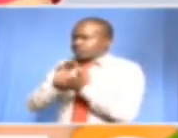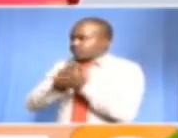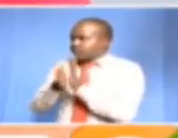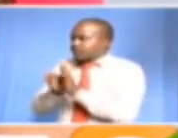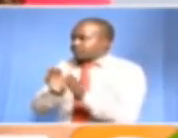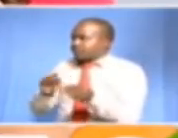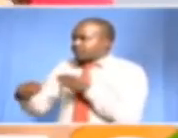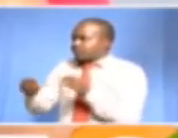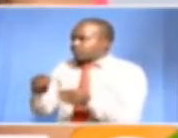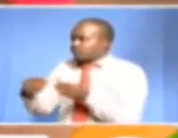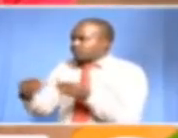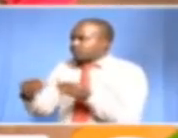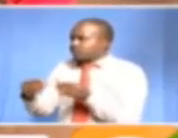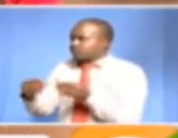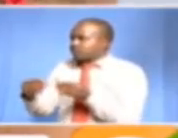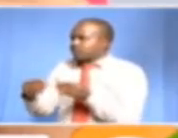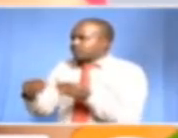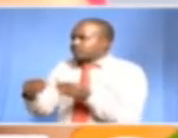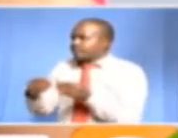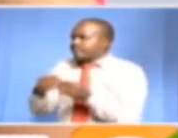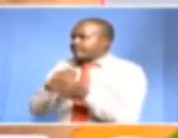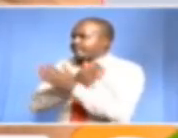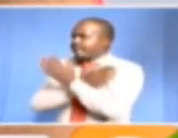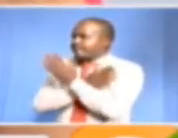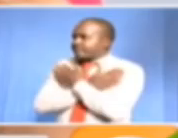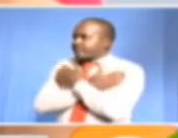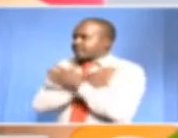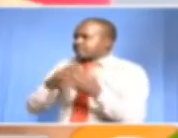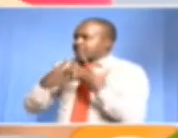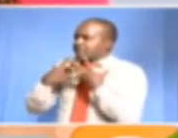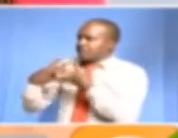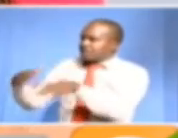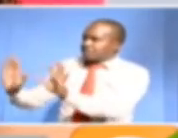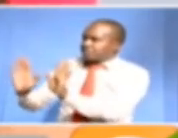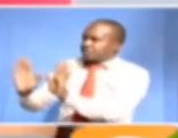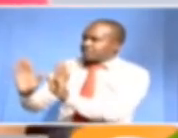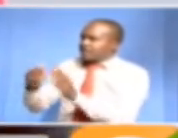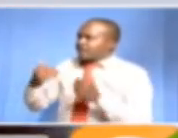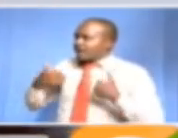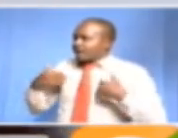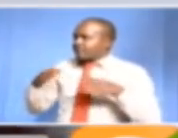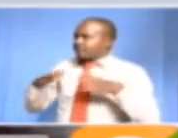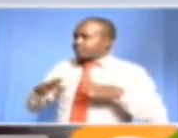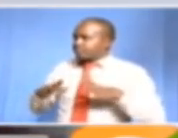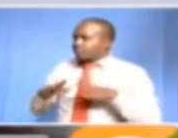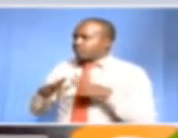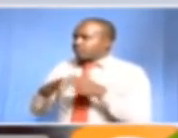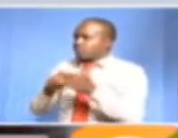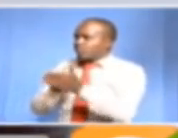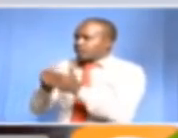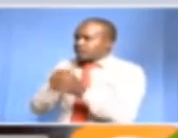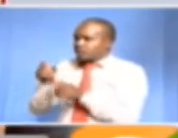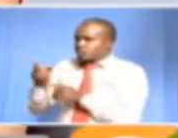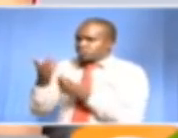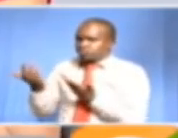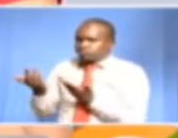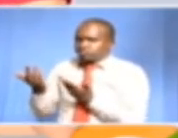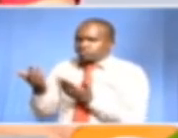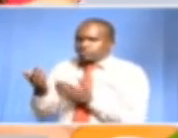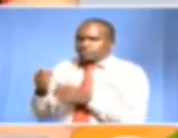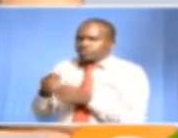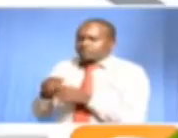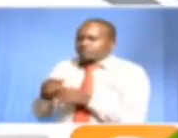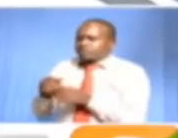limbs, friends leave, oftentimes family, having people adjust to the new you. What was that